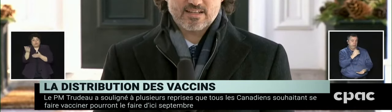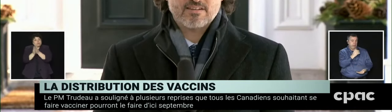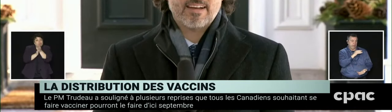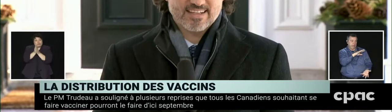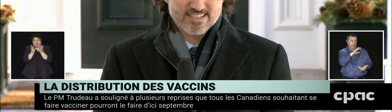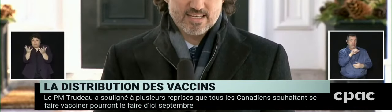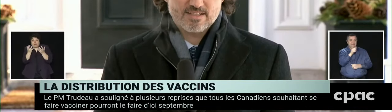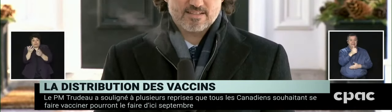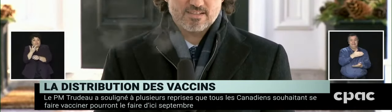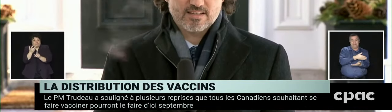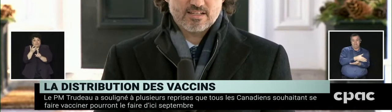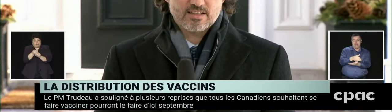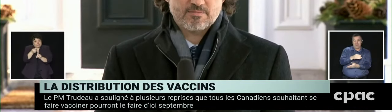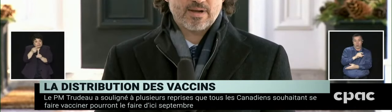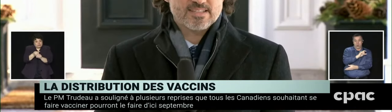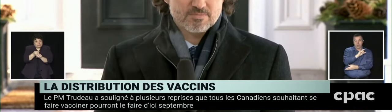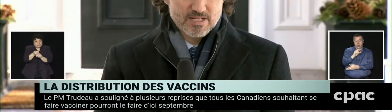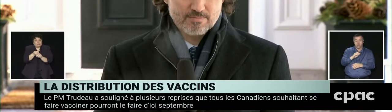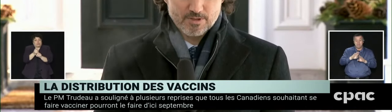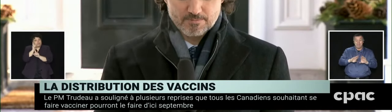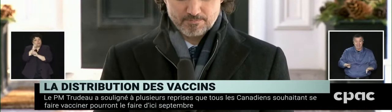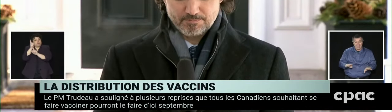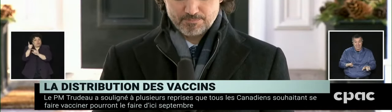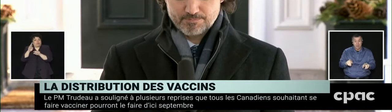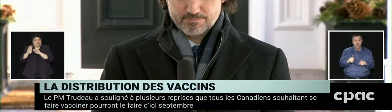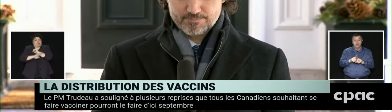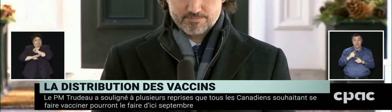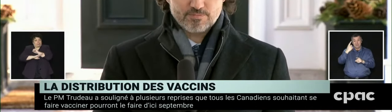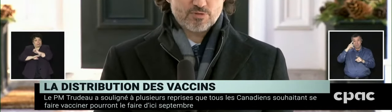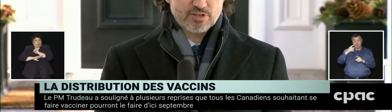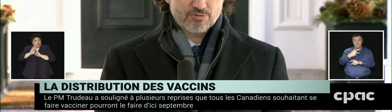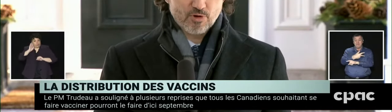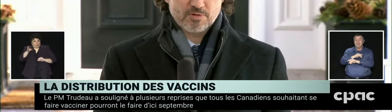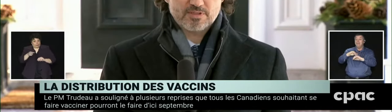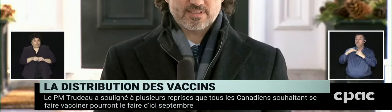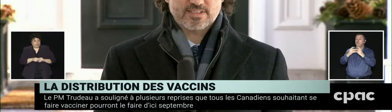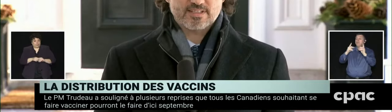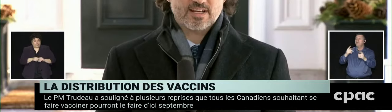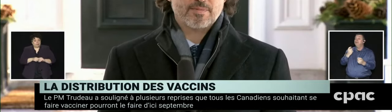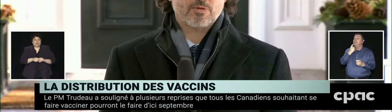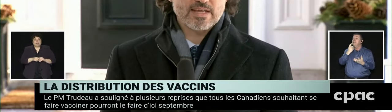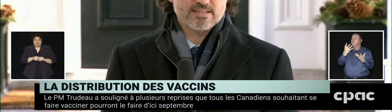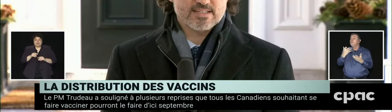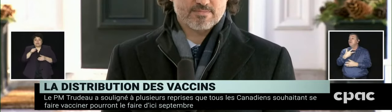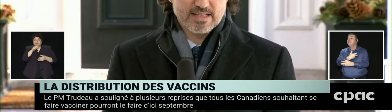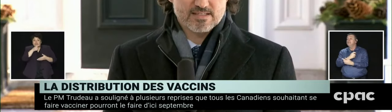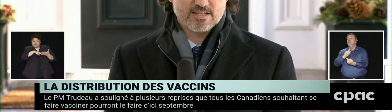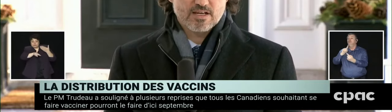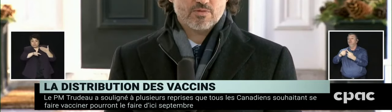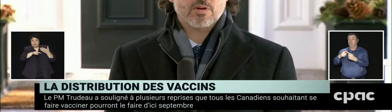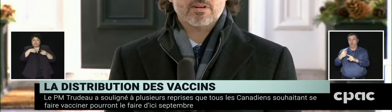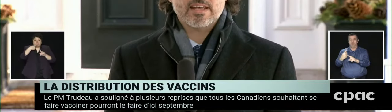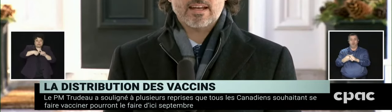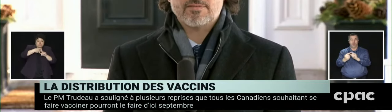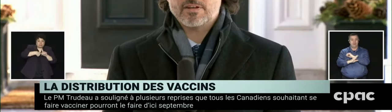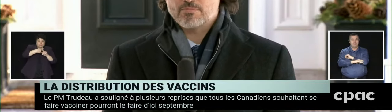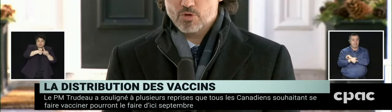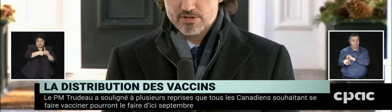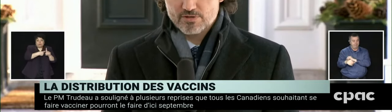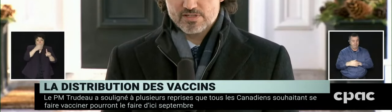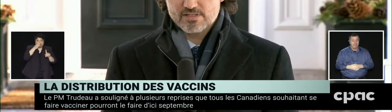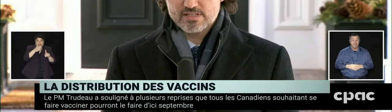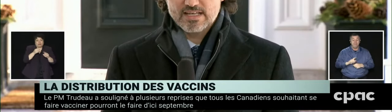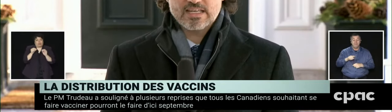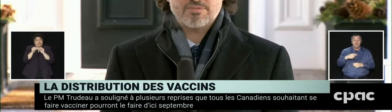vaccinated by September. Moving forward, in the coming weeks and months, we're going to get even